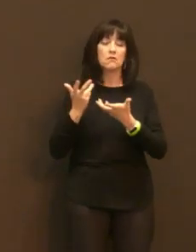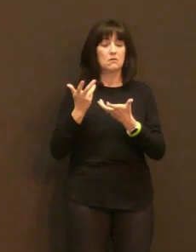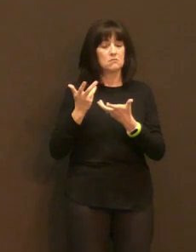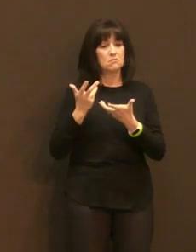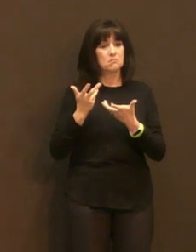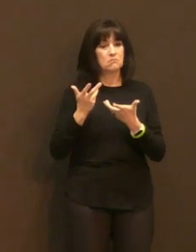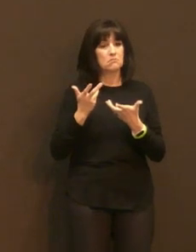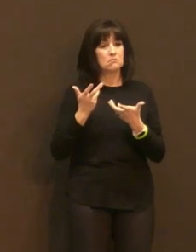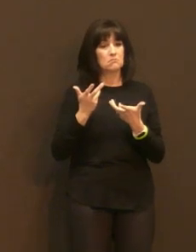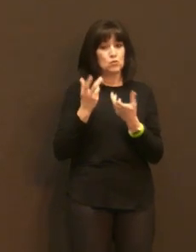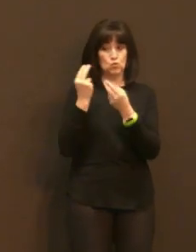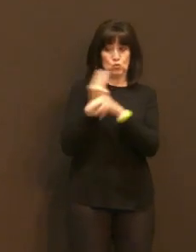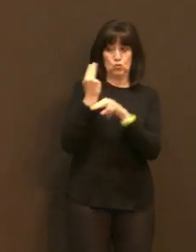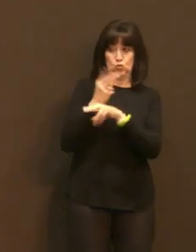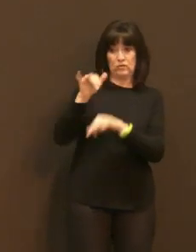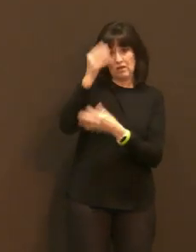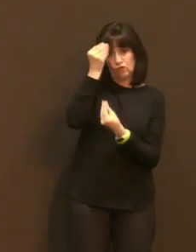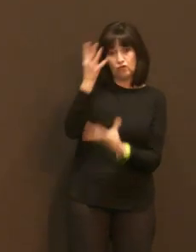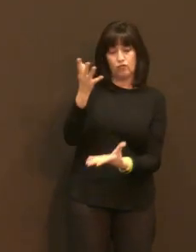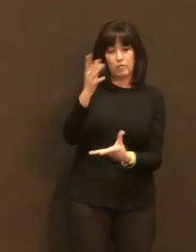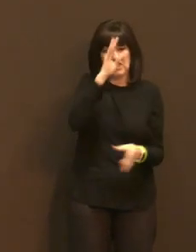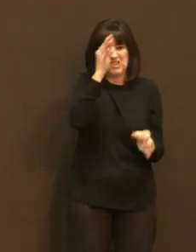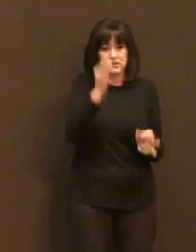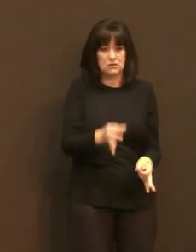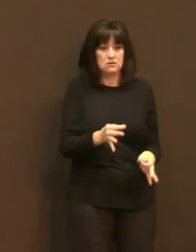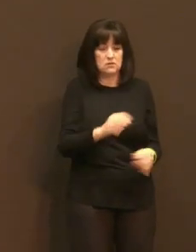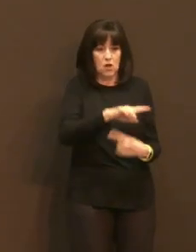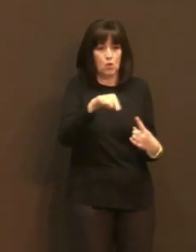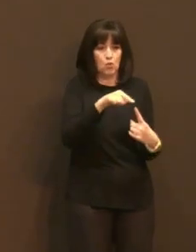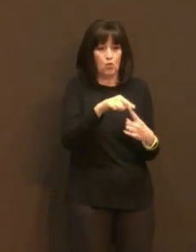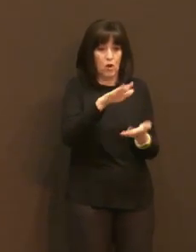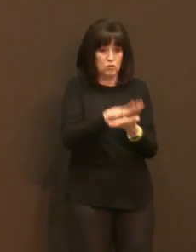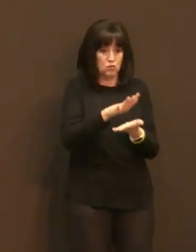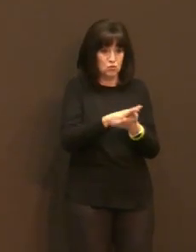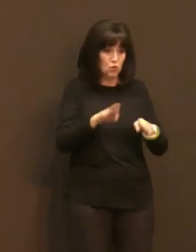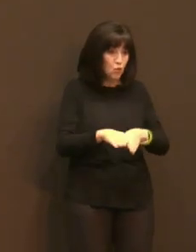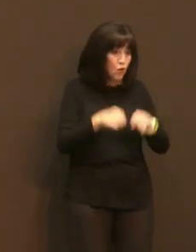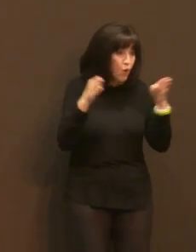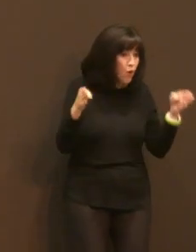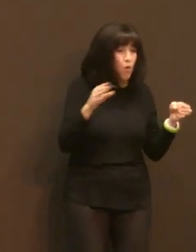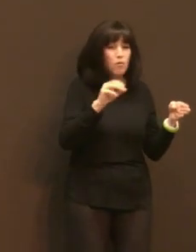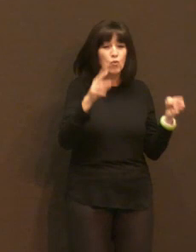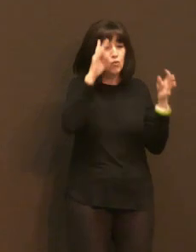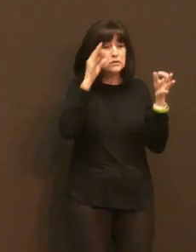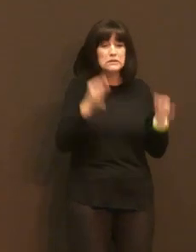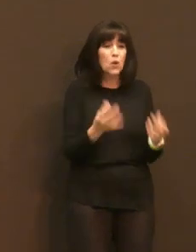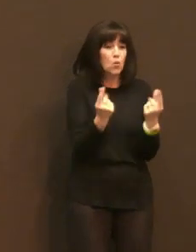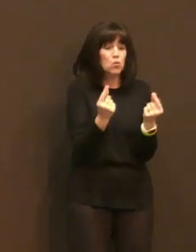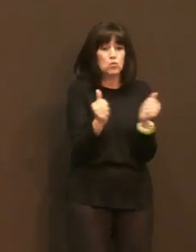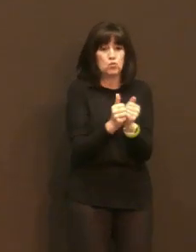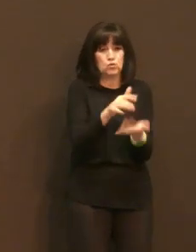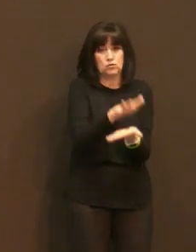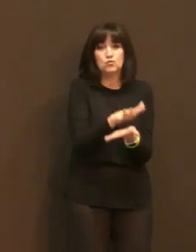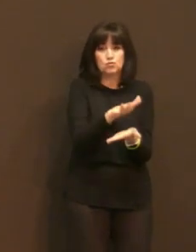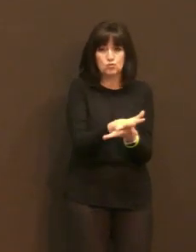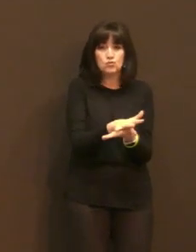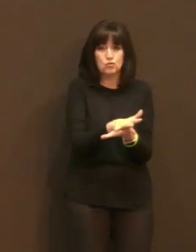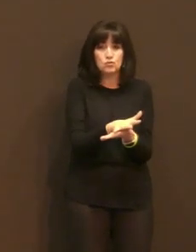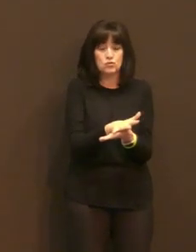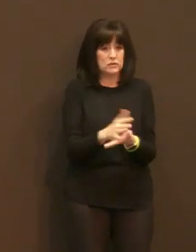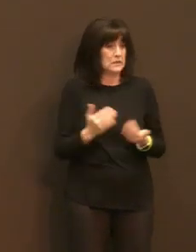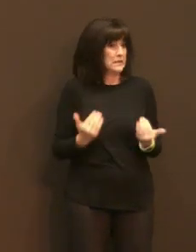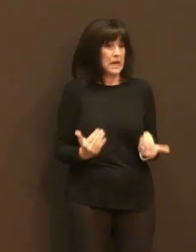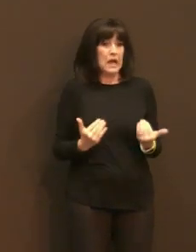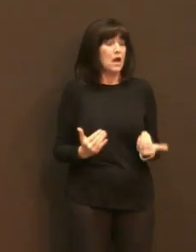allowing schools to reopen in stage 2, as I recall. So we will encourage schools, as they